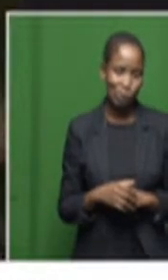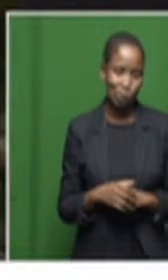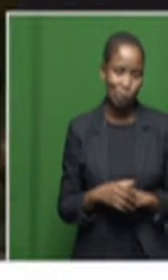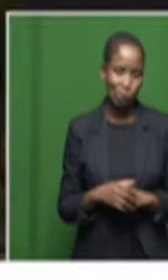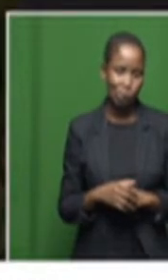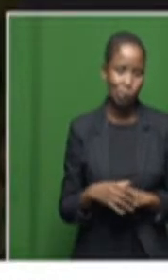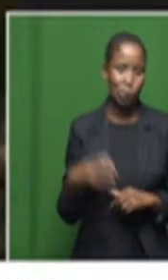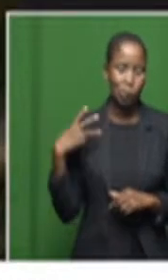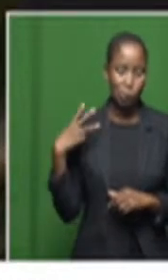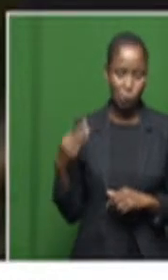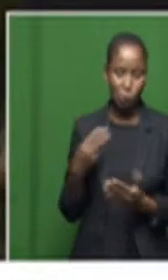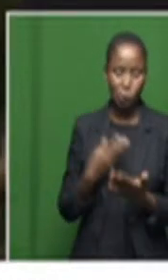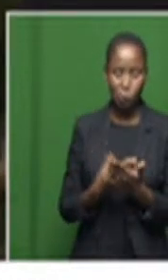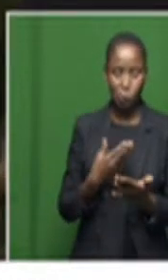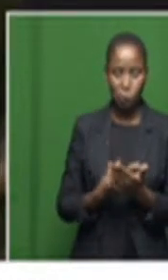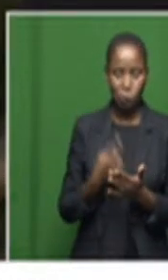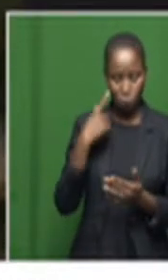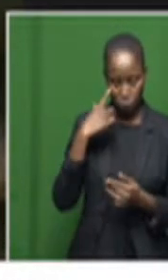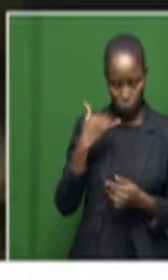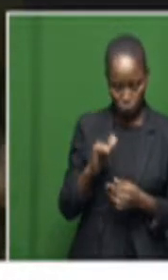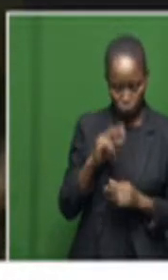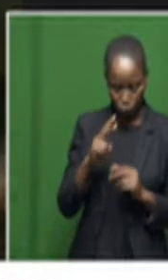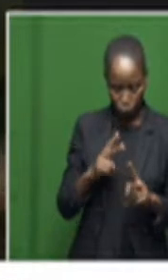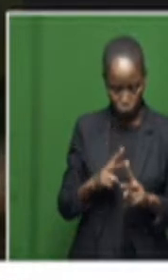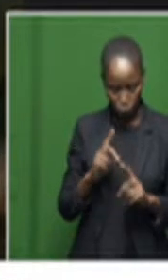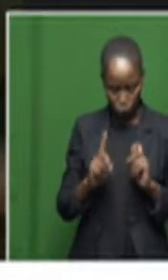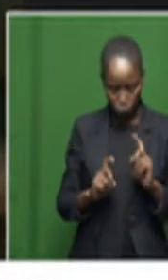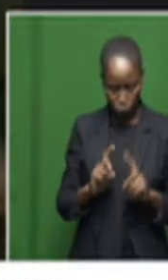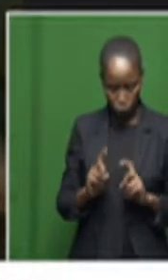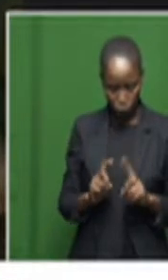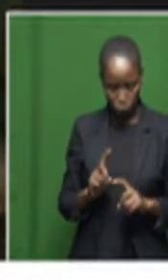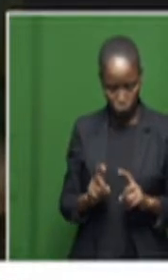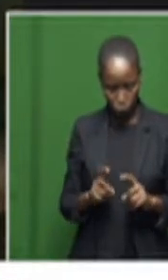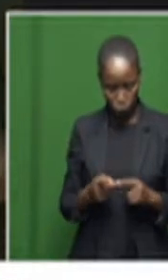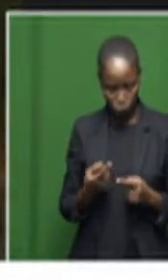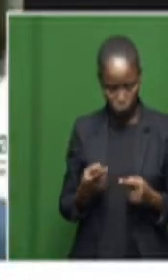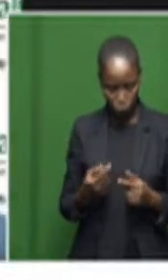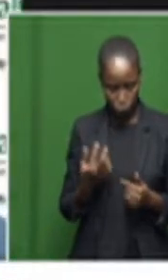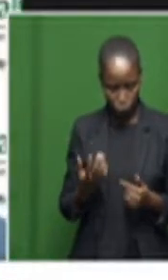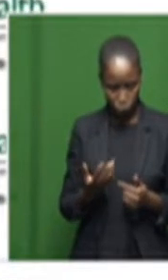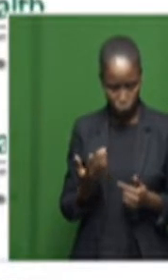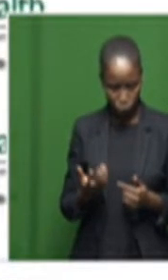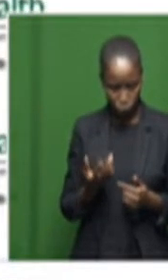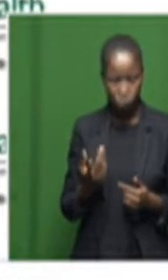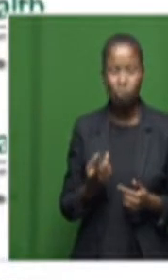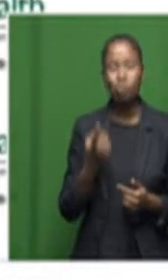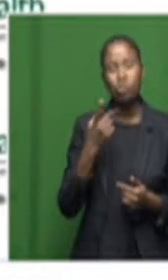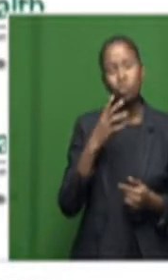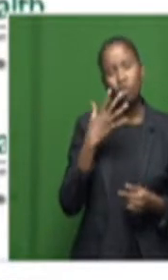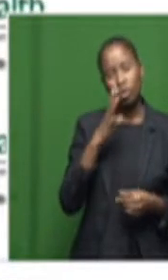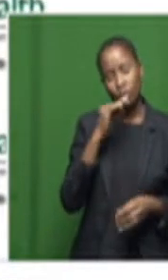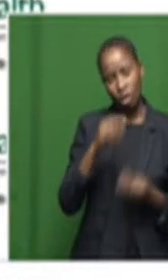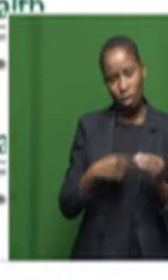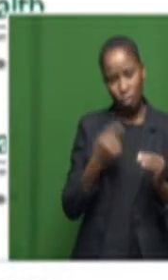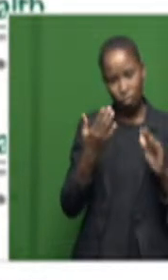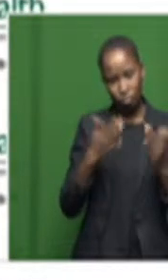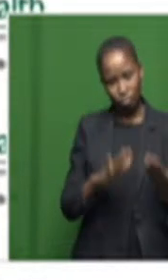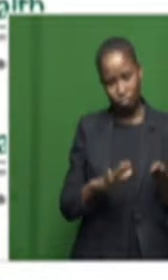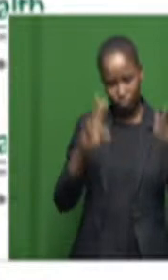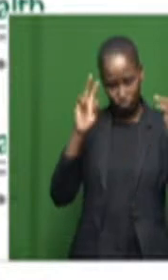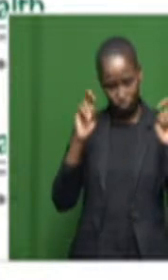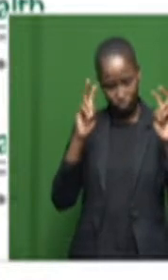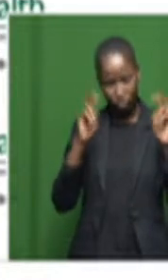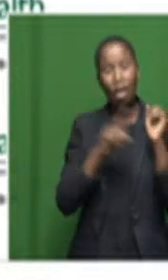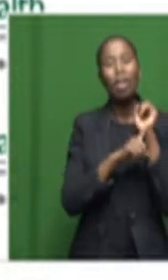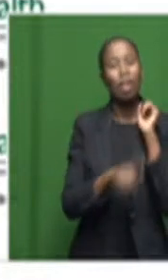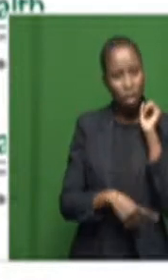Minister, let me look at this question. Yes, it was something about vaccine death. It was your last